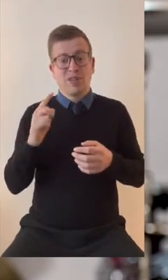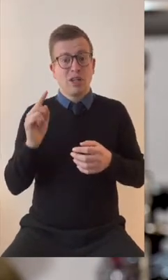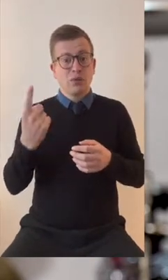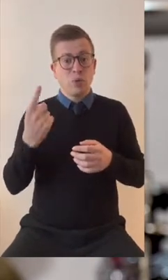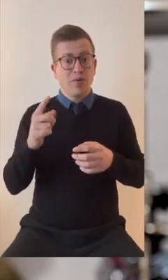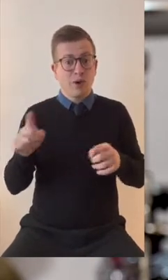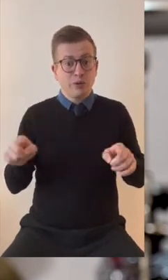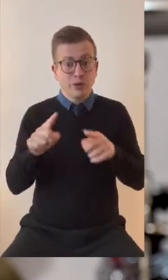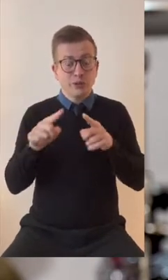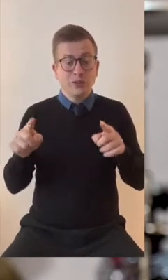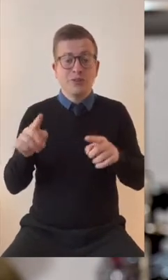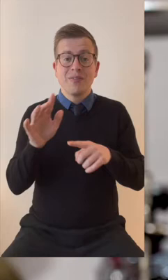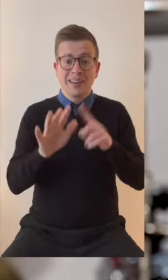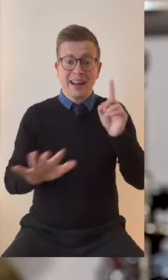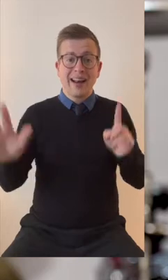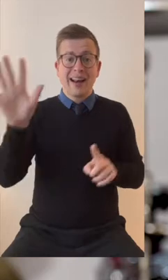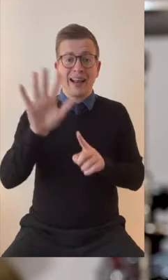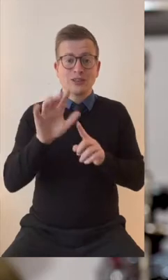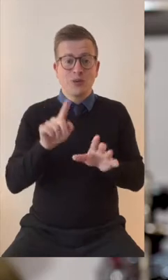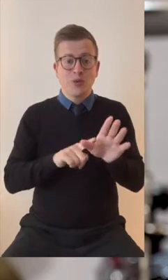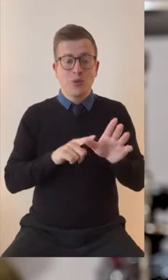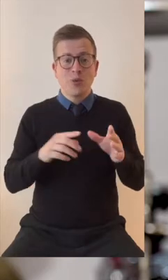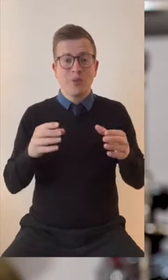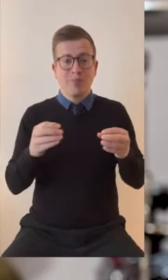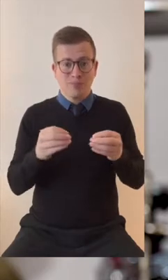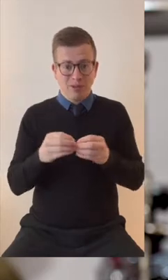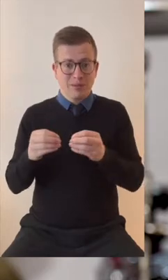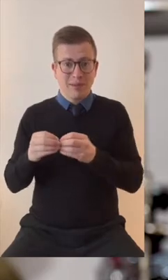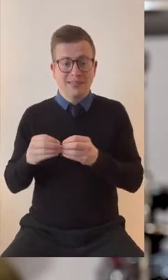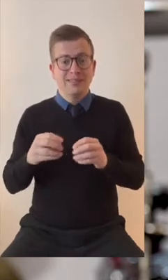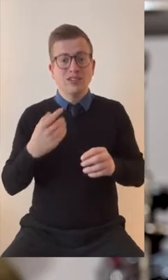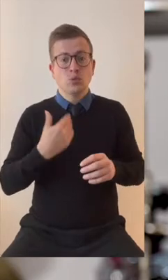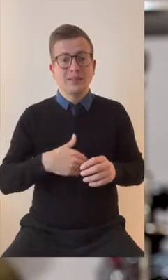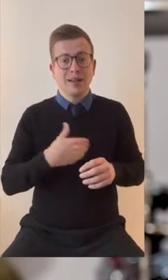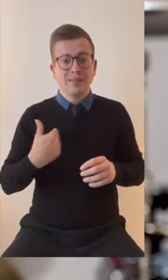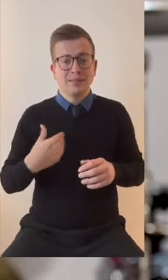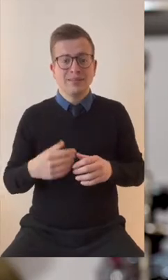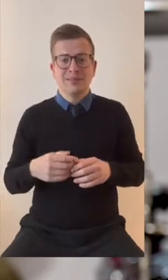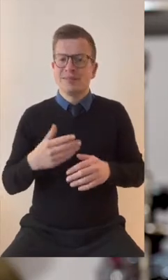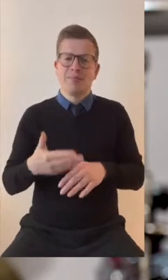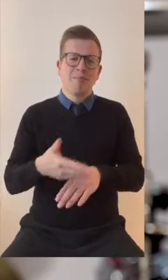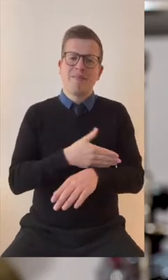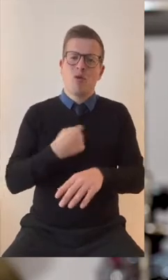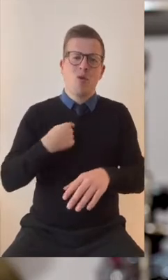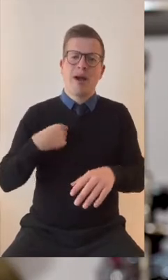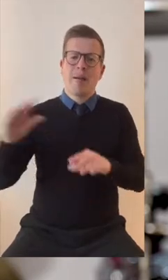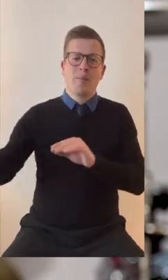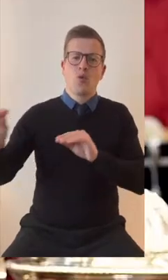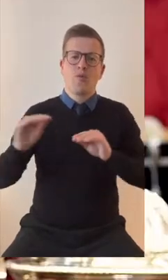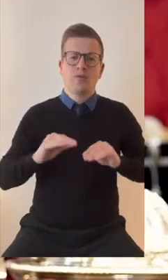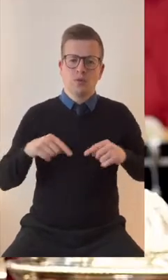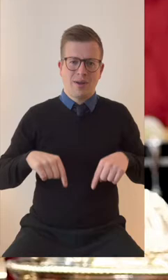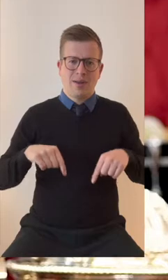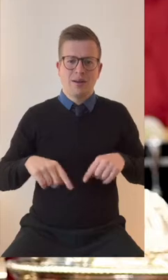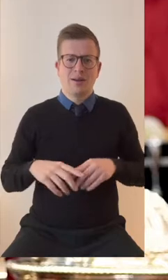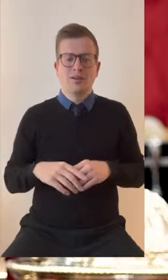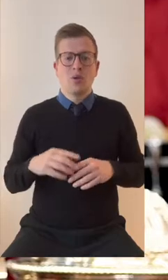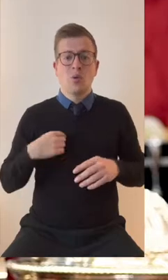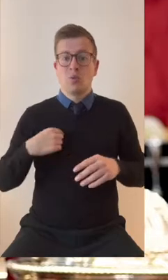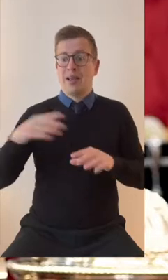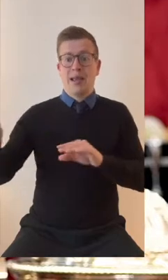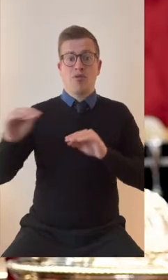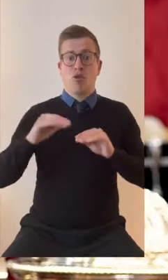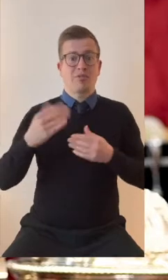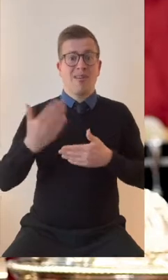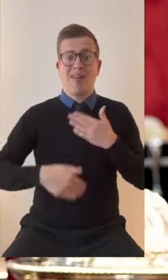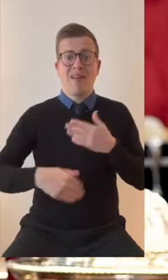actually he was one of the conductors who was over with the National Youth Brass Band of Switzerland well before I moved over here. So I came across him then. I